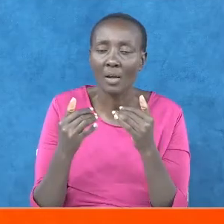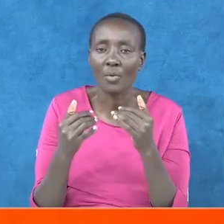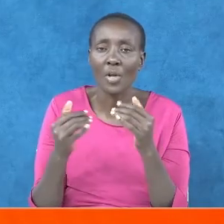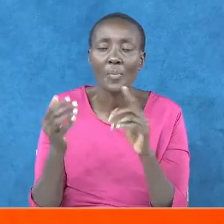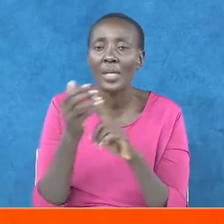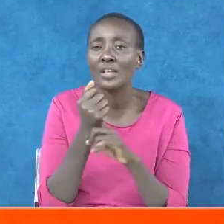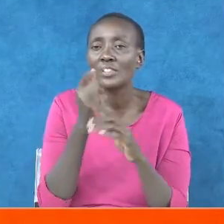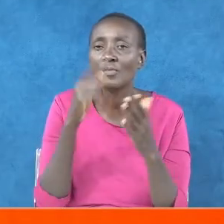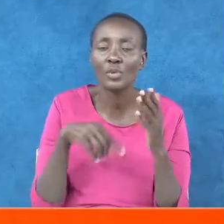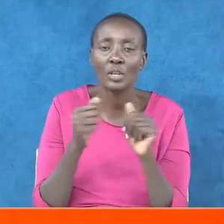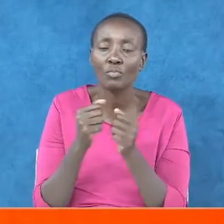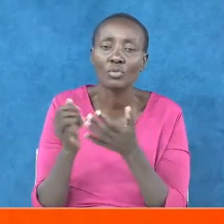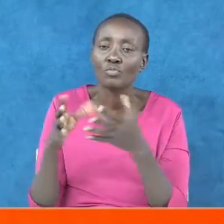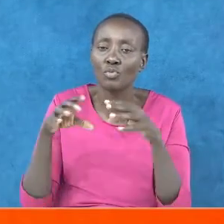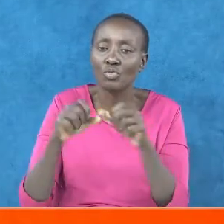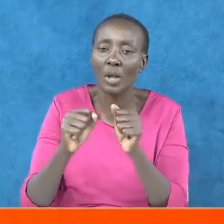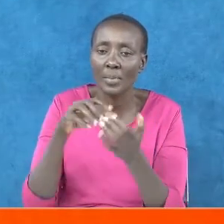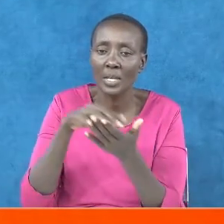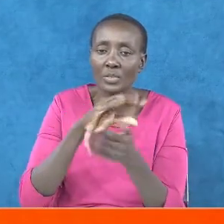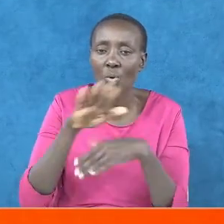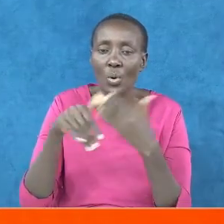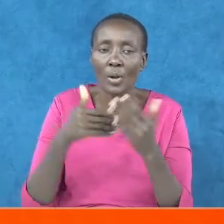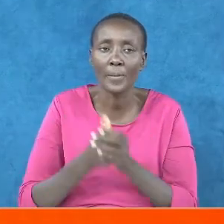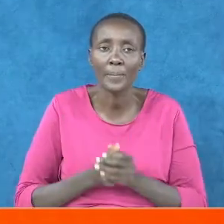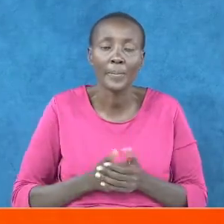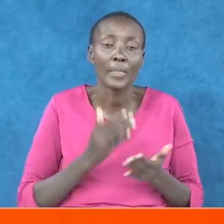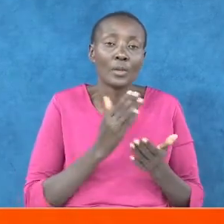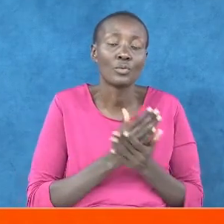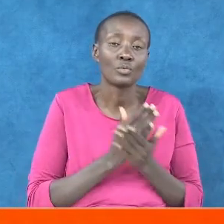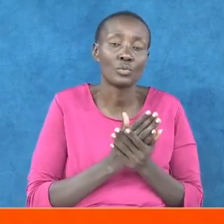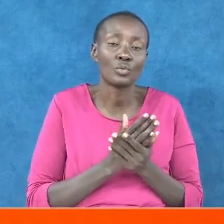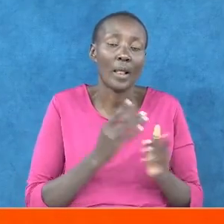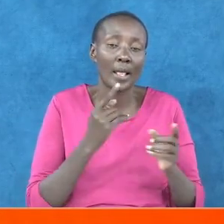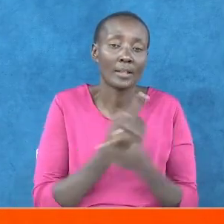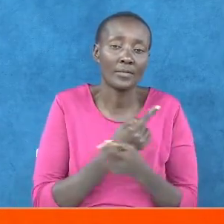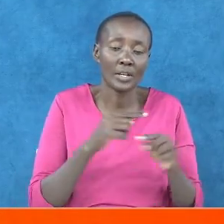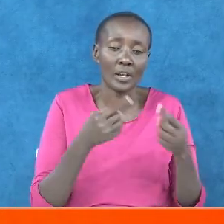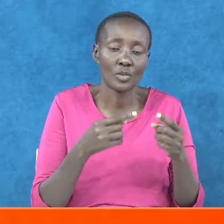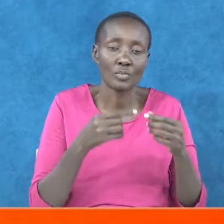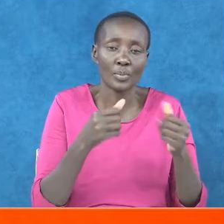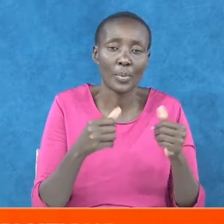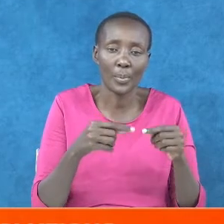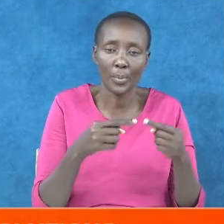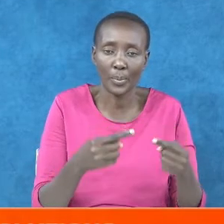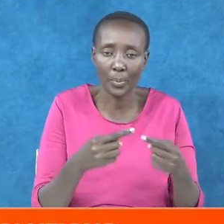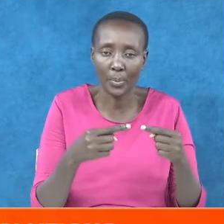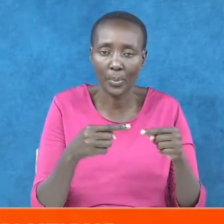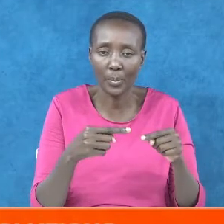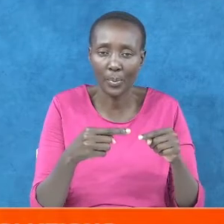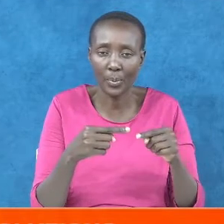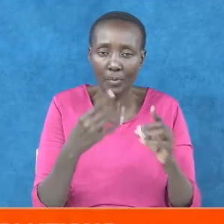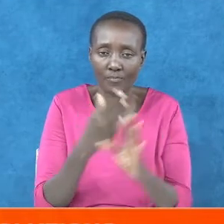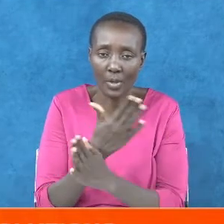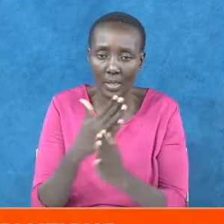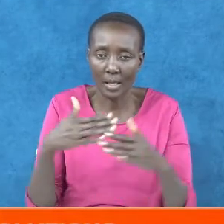it can't take all the cases. Indeed, alternative dispute resolution, especially arbitration and mediation,